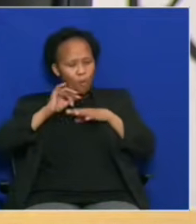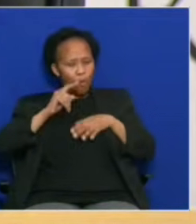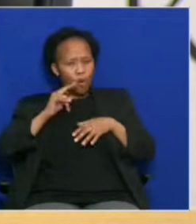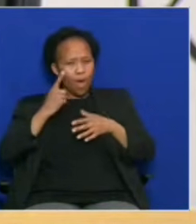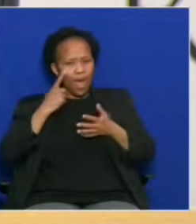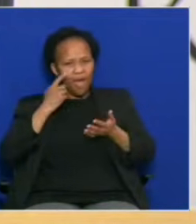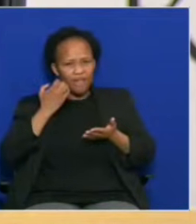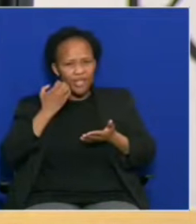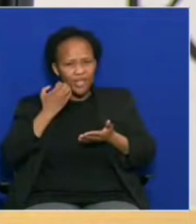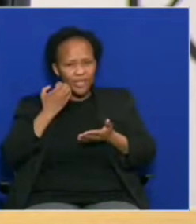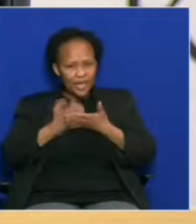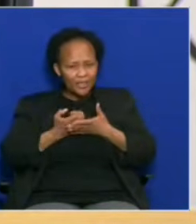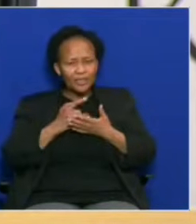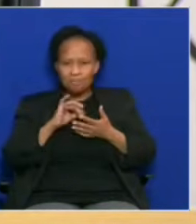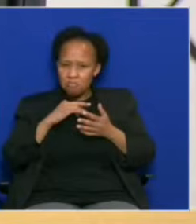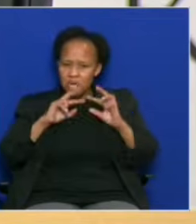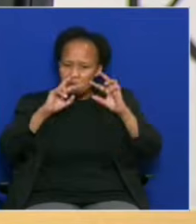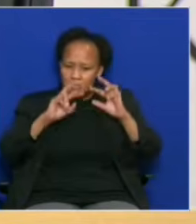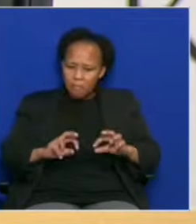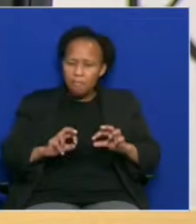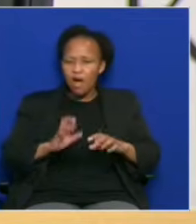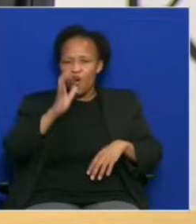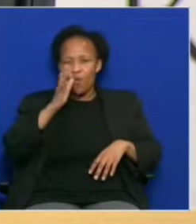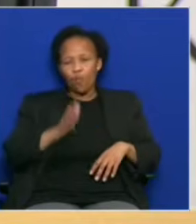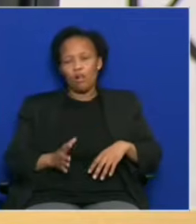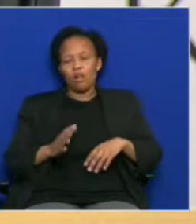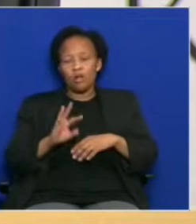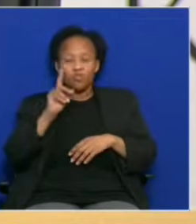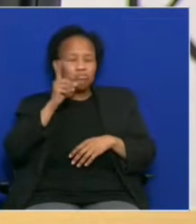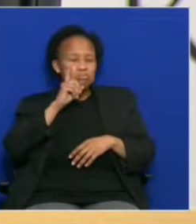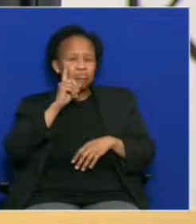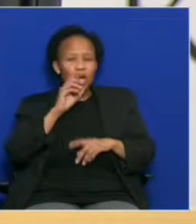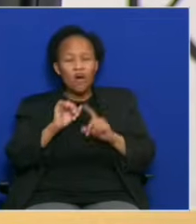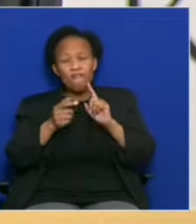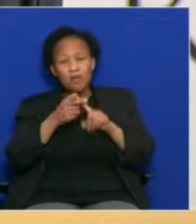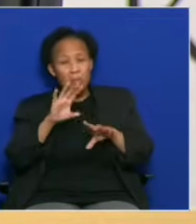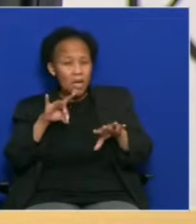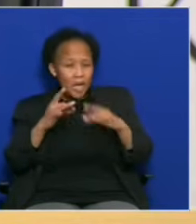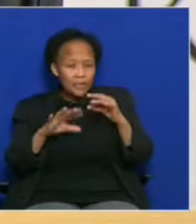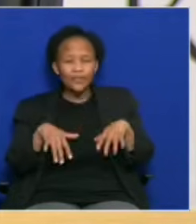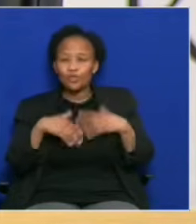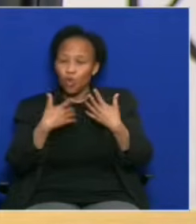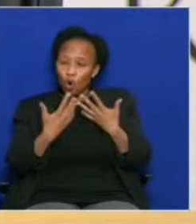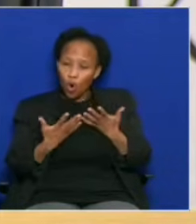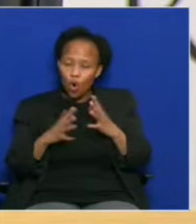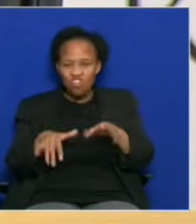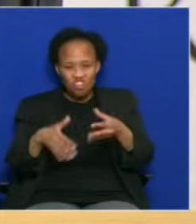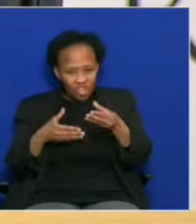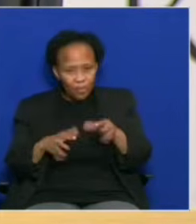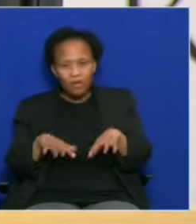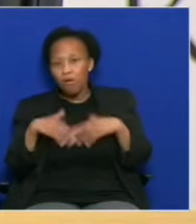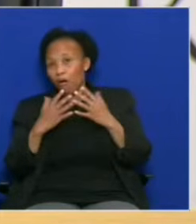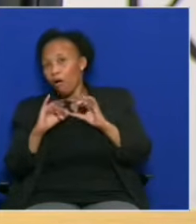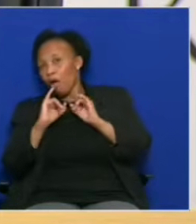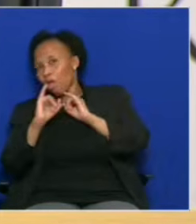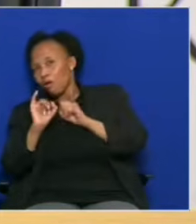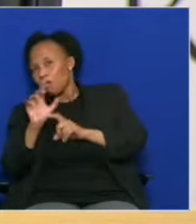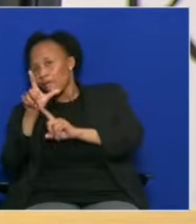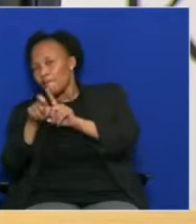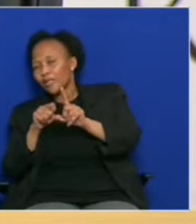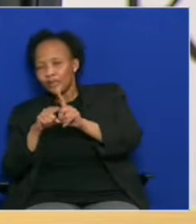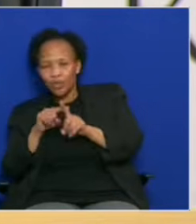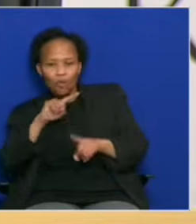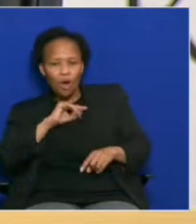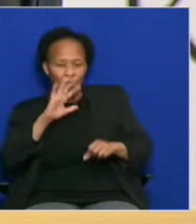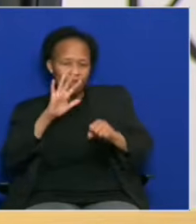whether it comes from an analysis or documents or interviewing with persons to fully understand. But when I look at it, something had to